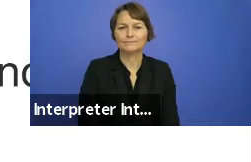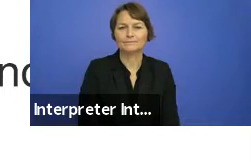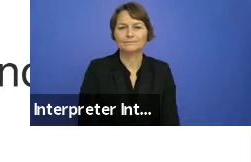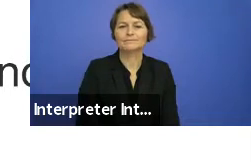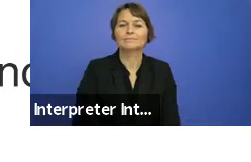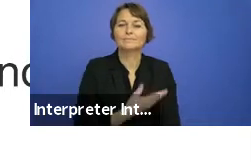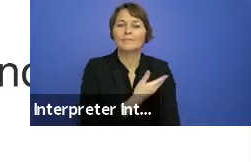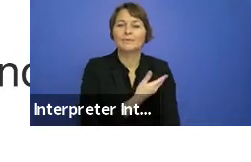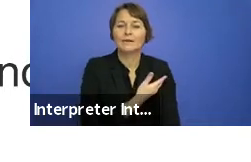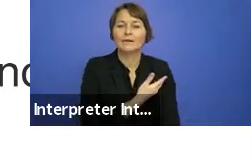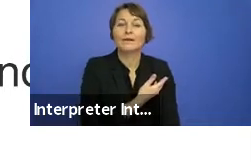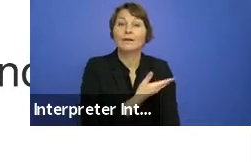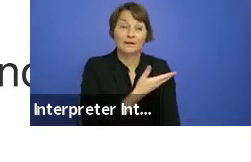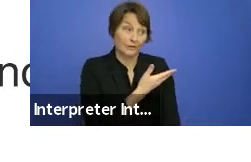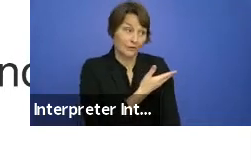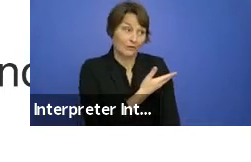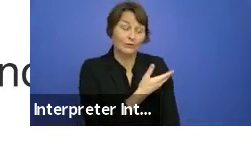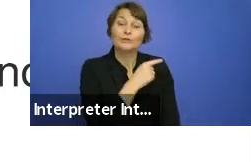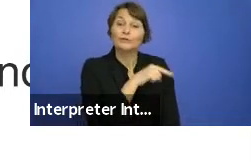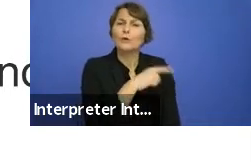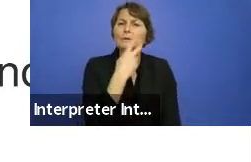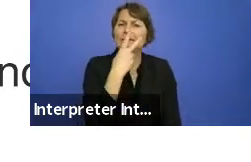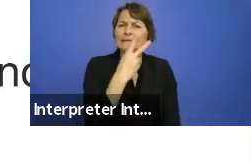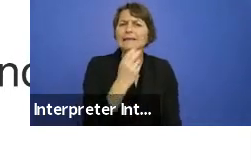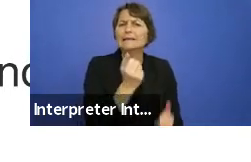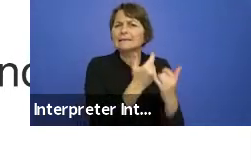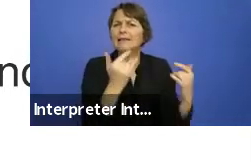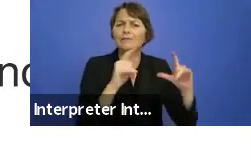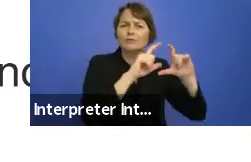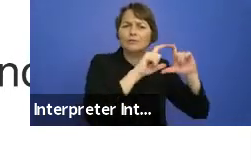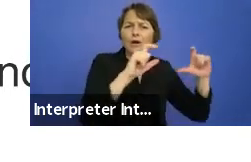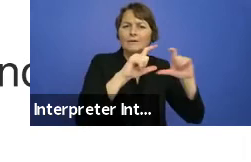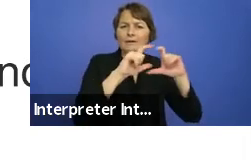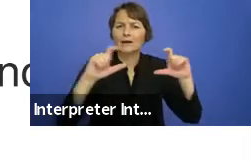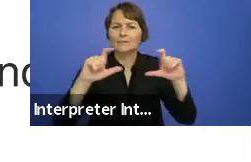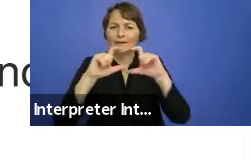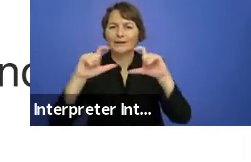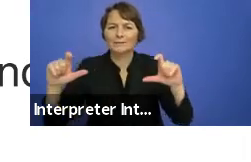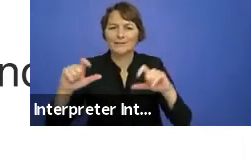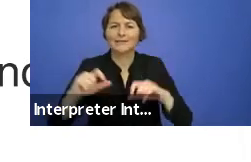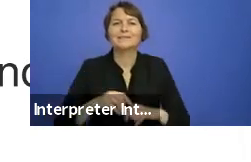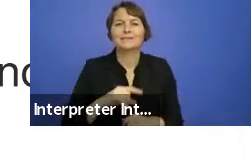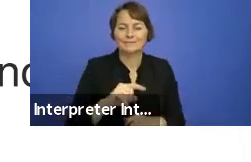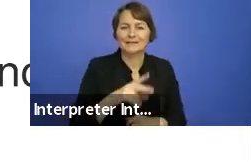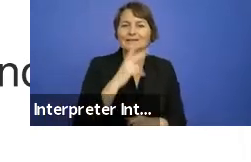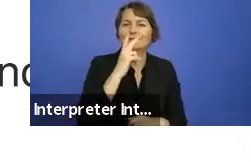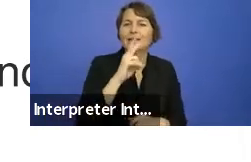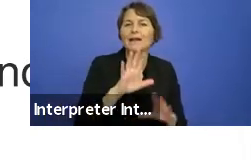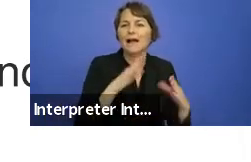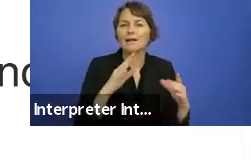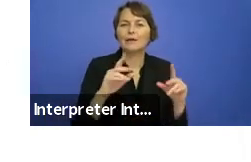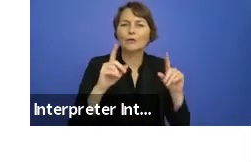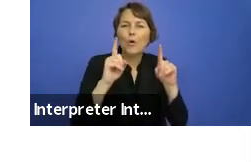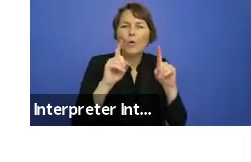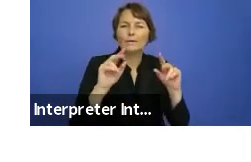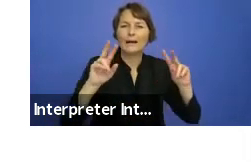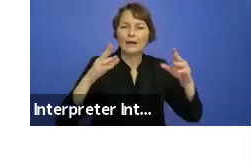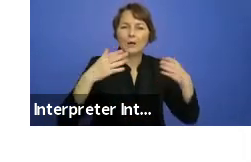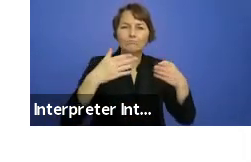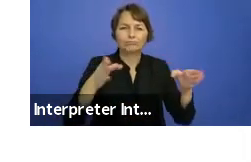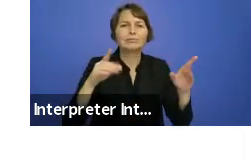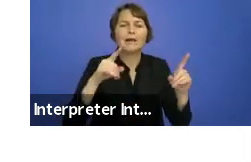economic terms, in number of companies. We see that the performing arts sector, just here I'm opening a little bracket, that it's very difficult to